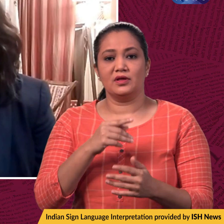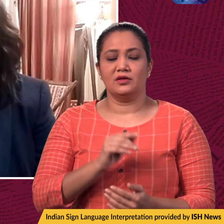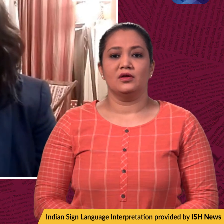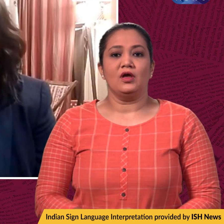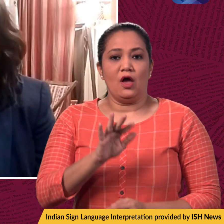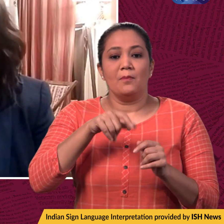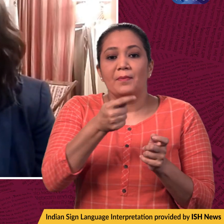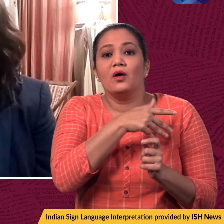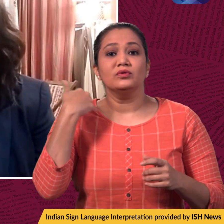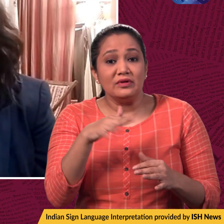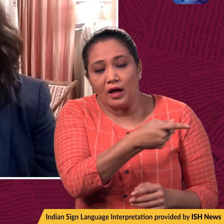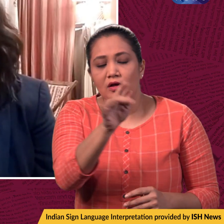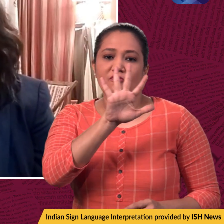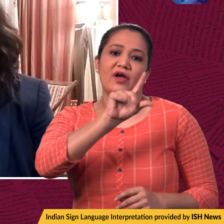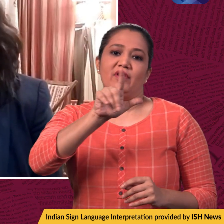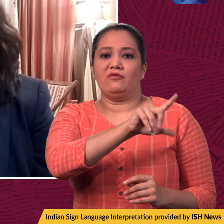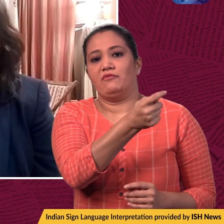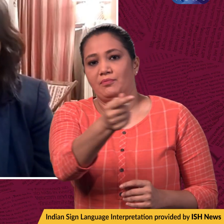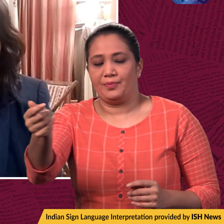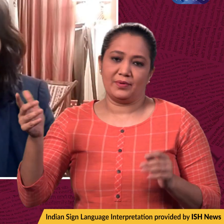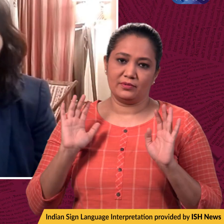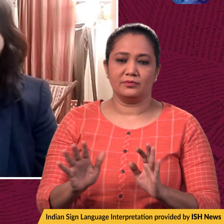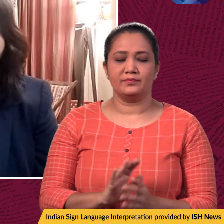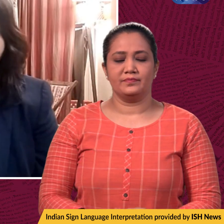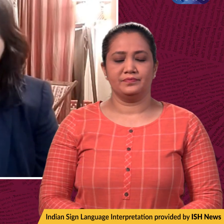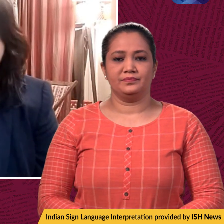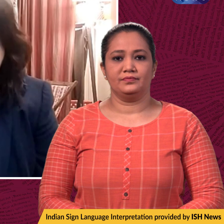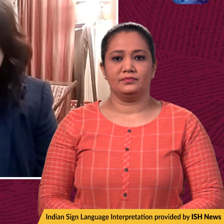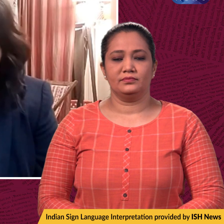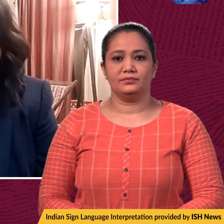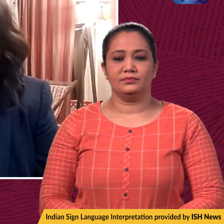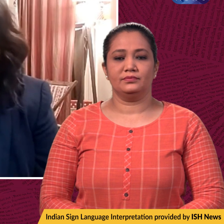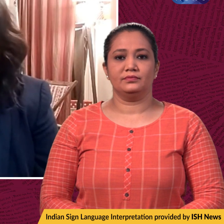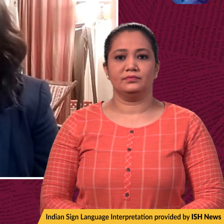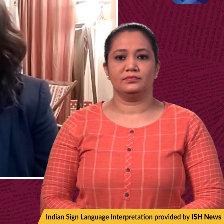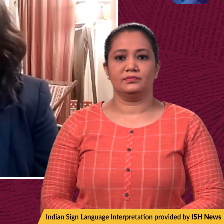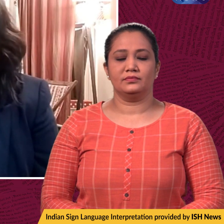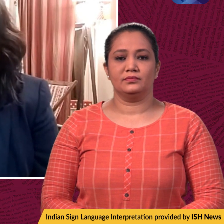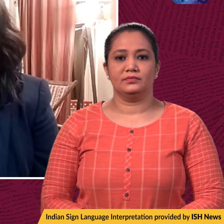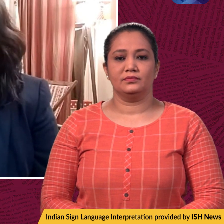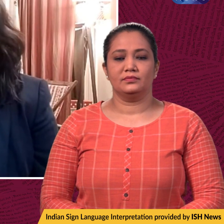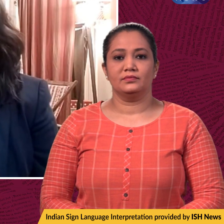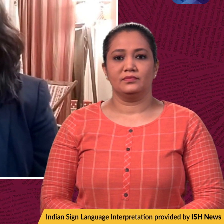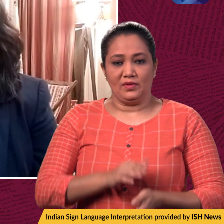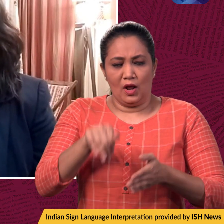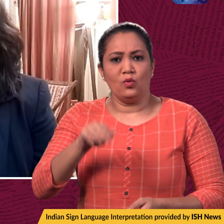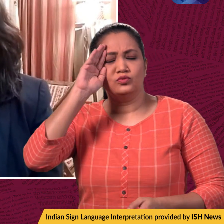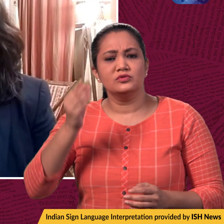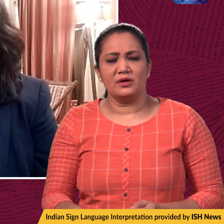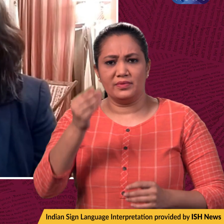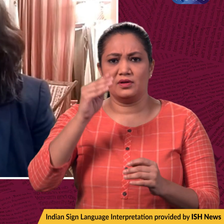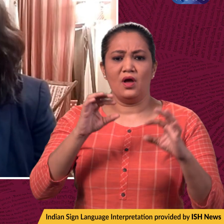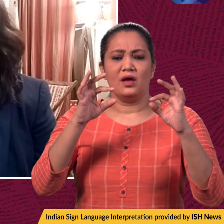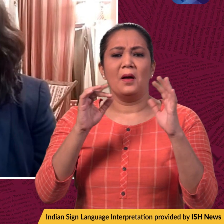a 5 lakh rupee compensation each to the families of the deceased. Now, in an update to